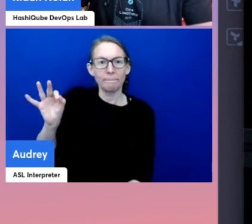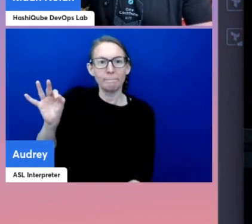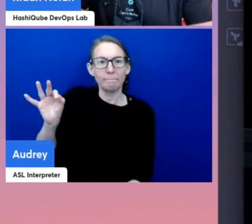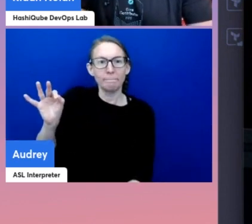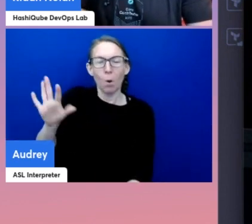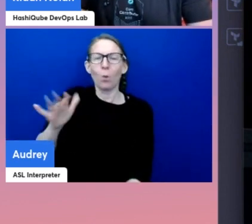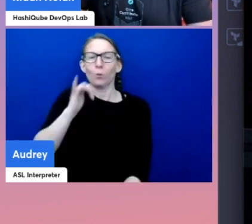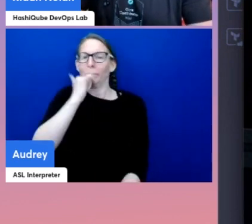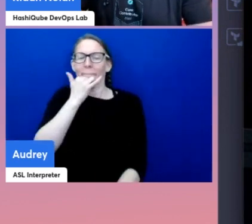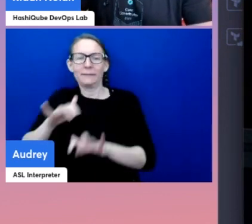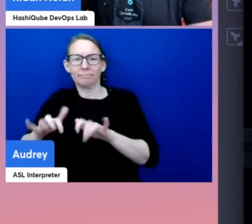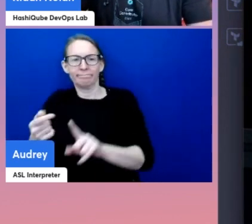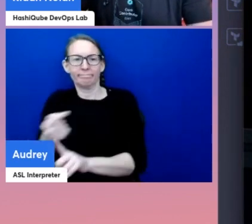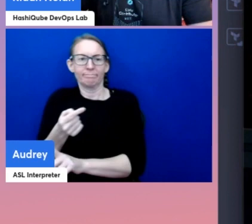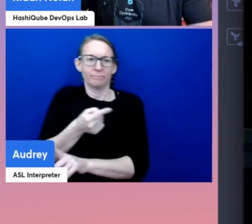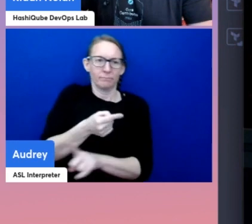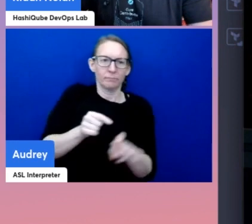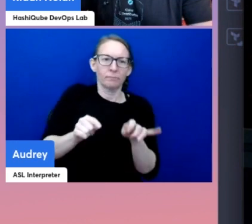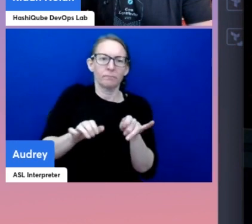I go